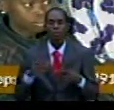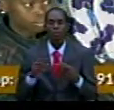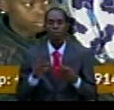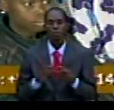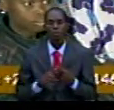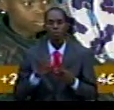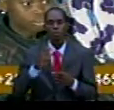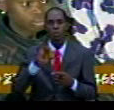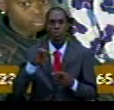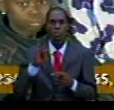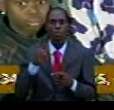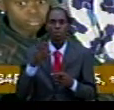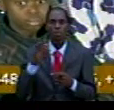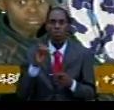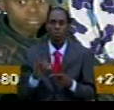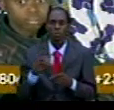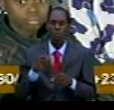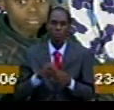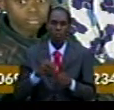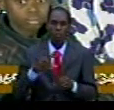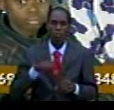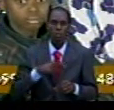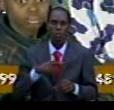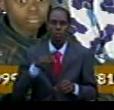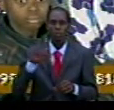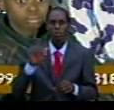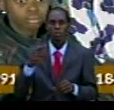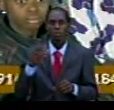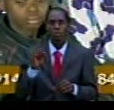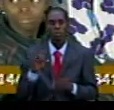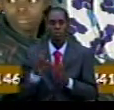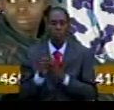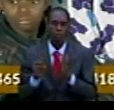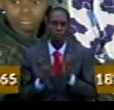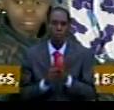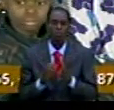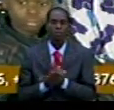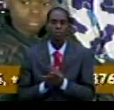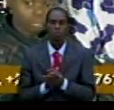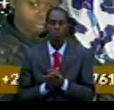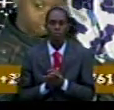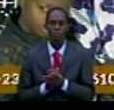for another testimony. Lagos, coming now.